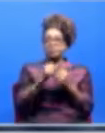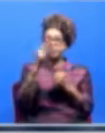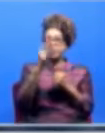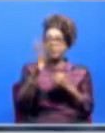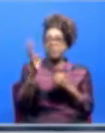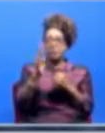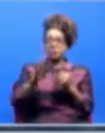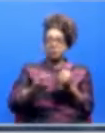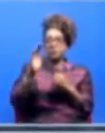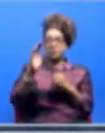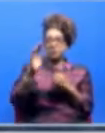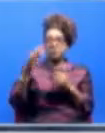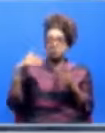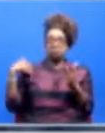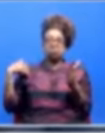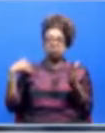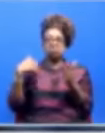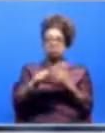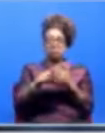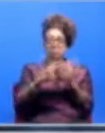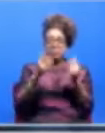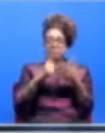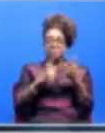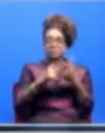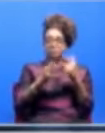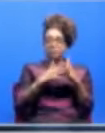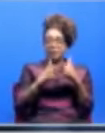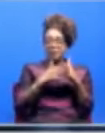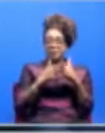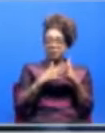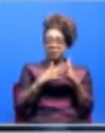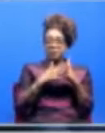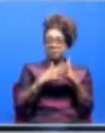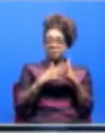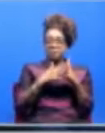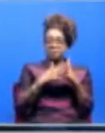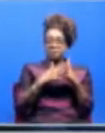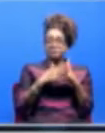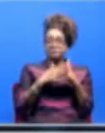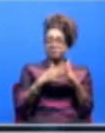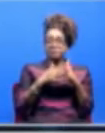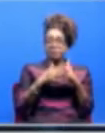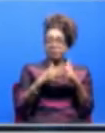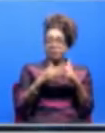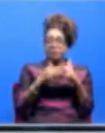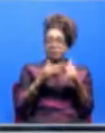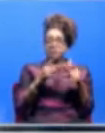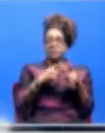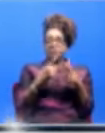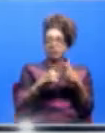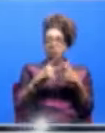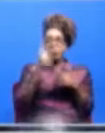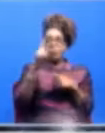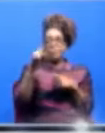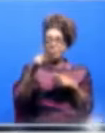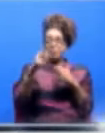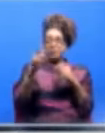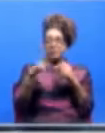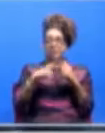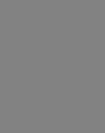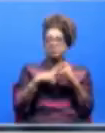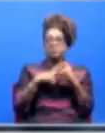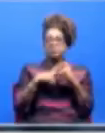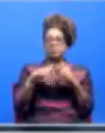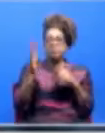In cash, yes. Over the last 9 years mm-hmm. that we've been in existence. Mm-hmm. And we have got also 1.7